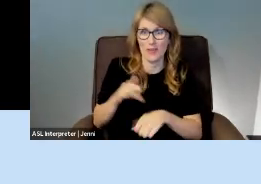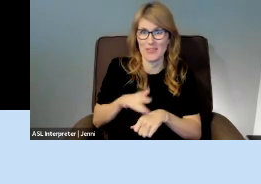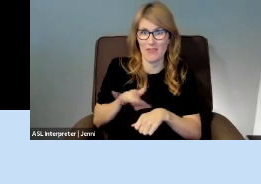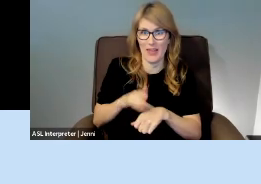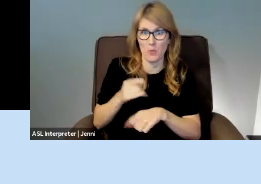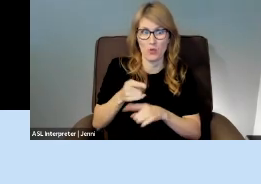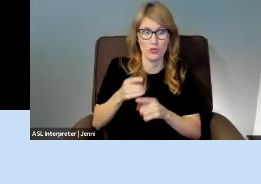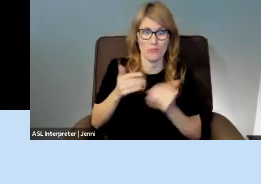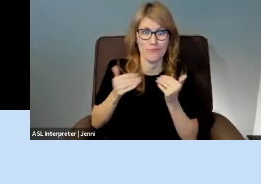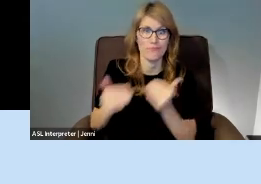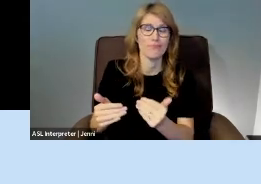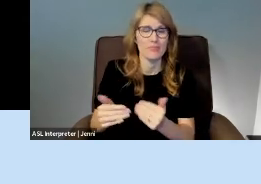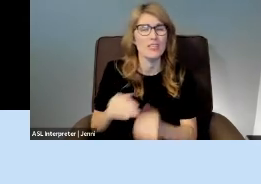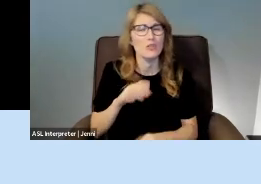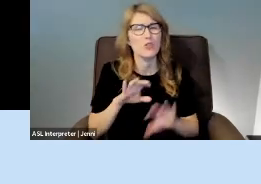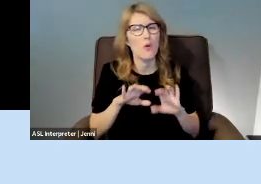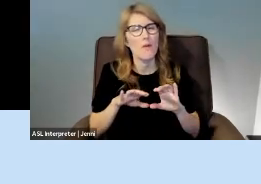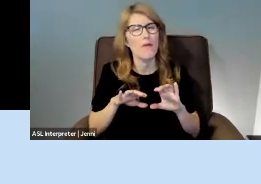hard to